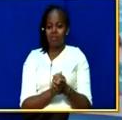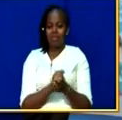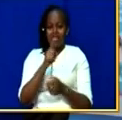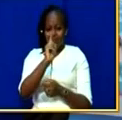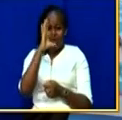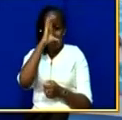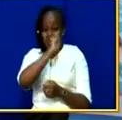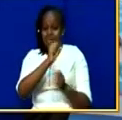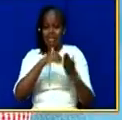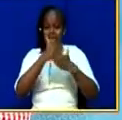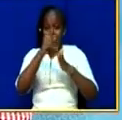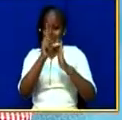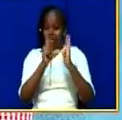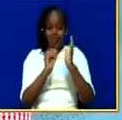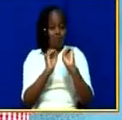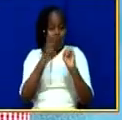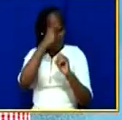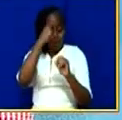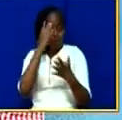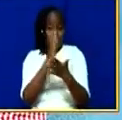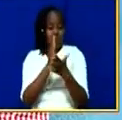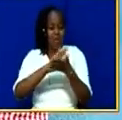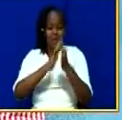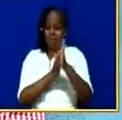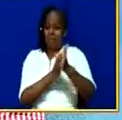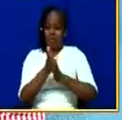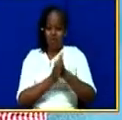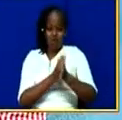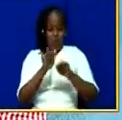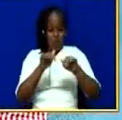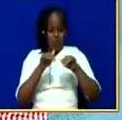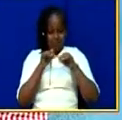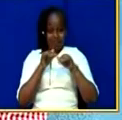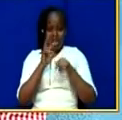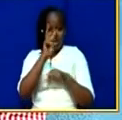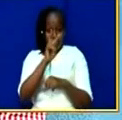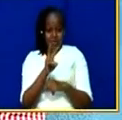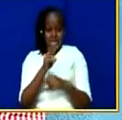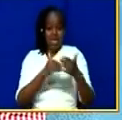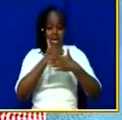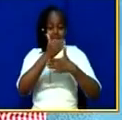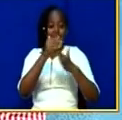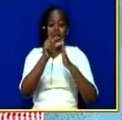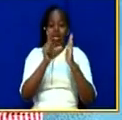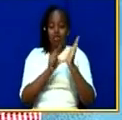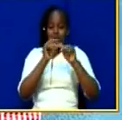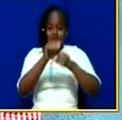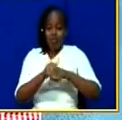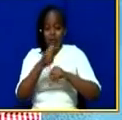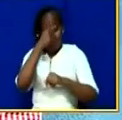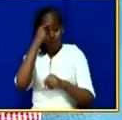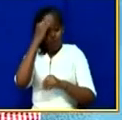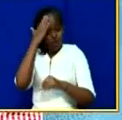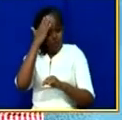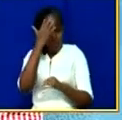want to miss out on that because that is going to be fantastic. Look out for the next agriculture lesson because we'll find out more about